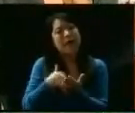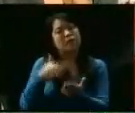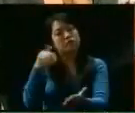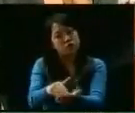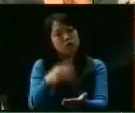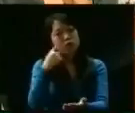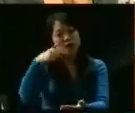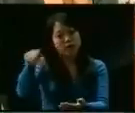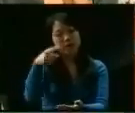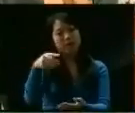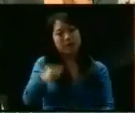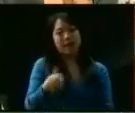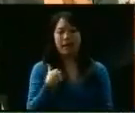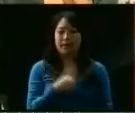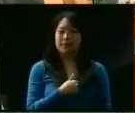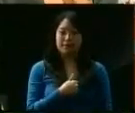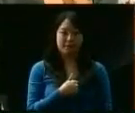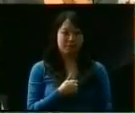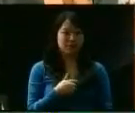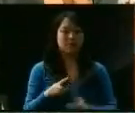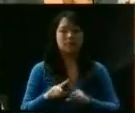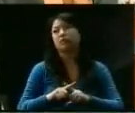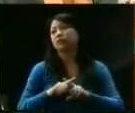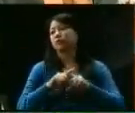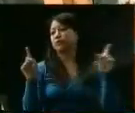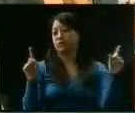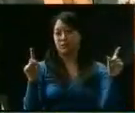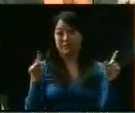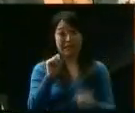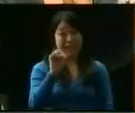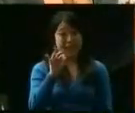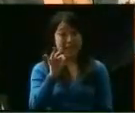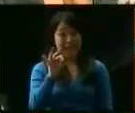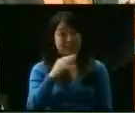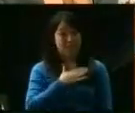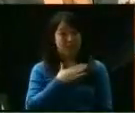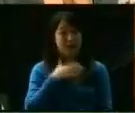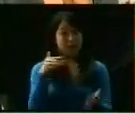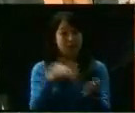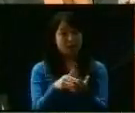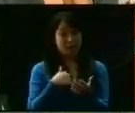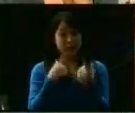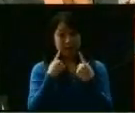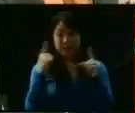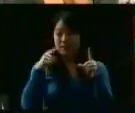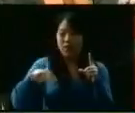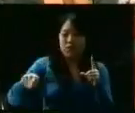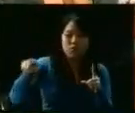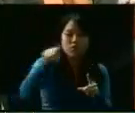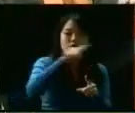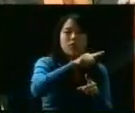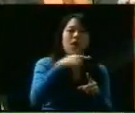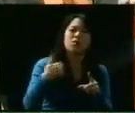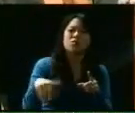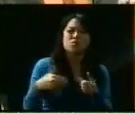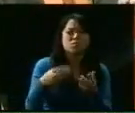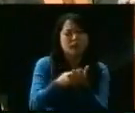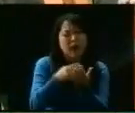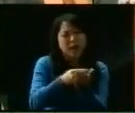us. There's a distinct difference. If I'm successful in my lawsuits, you all get a wheelbarrow load of